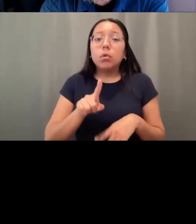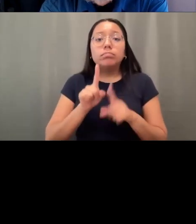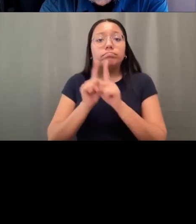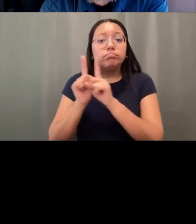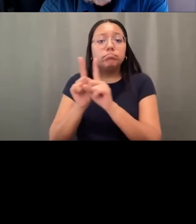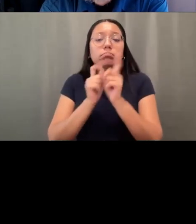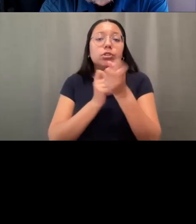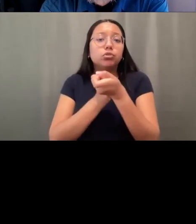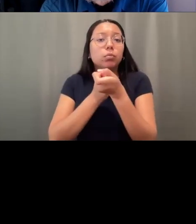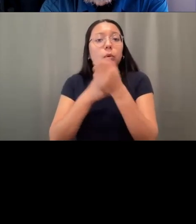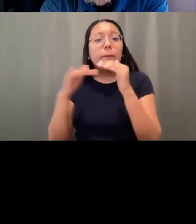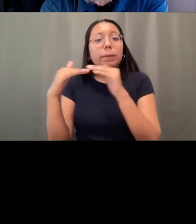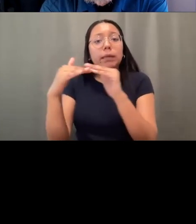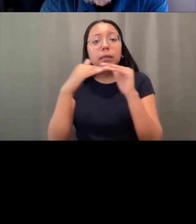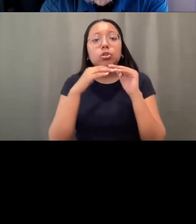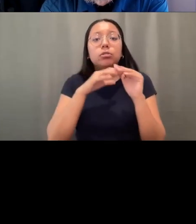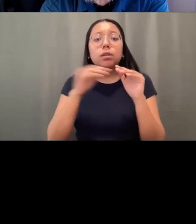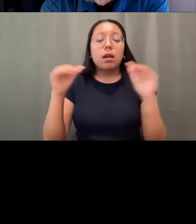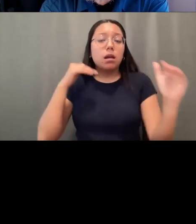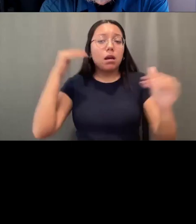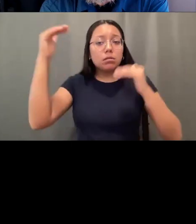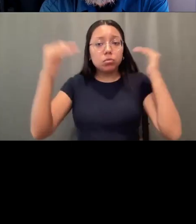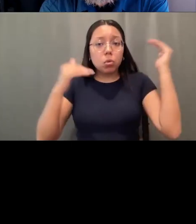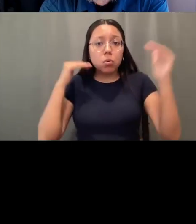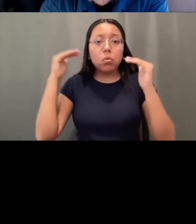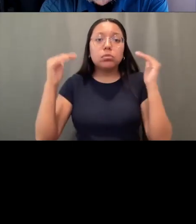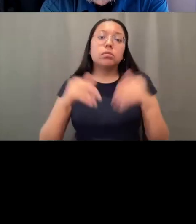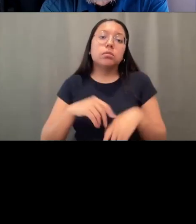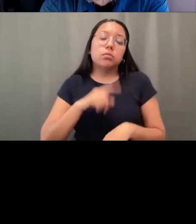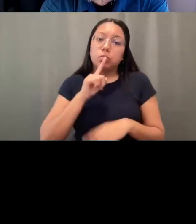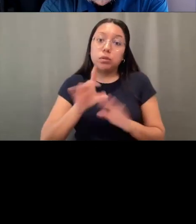appropriate resources. Yeah, those are great things.